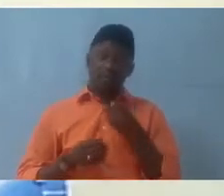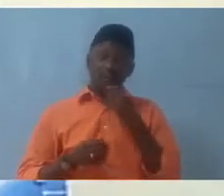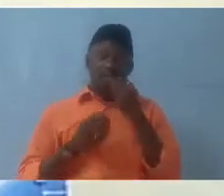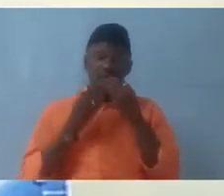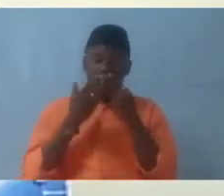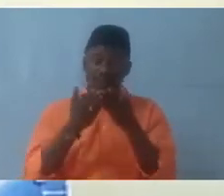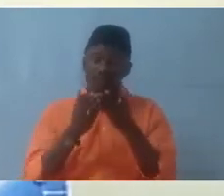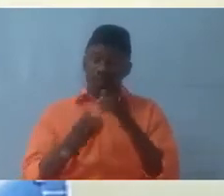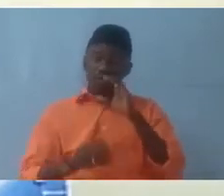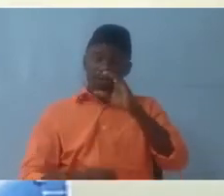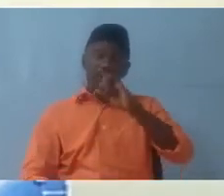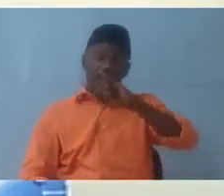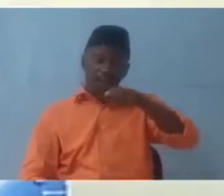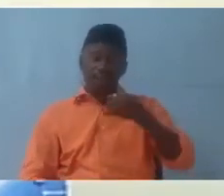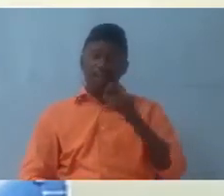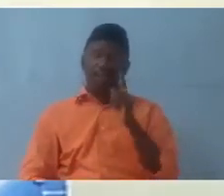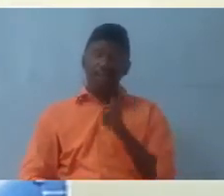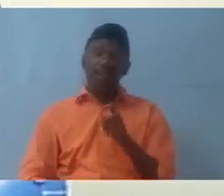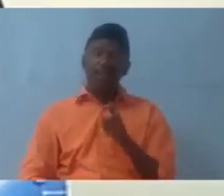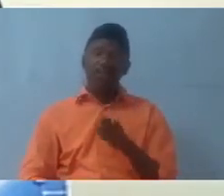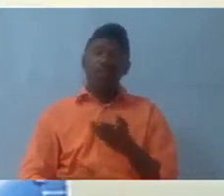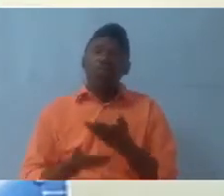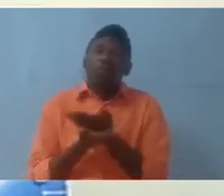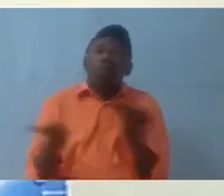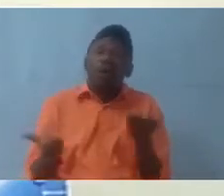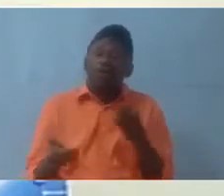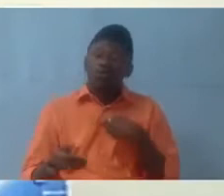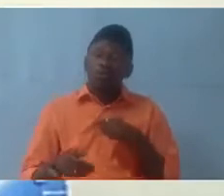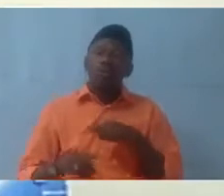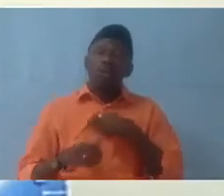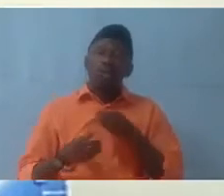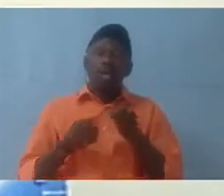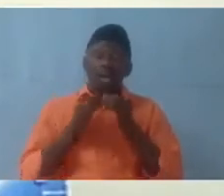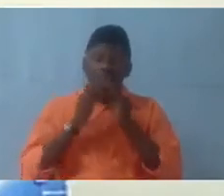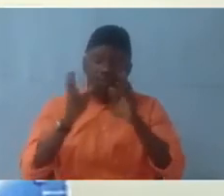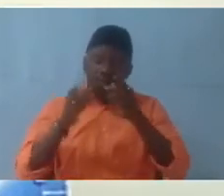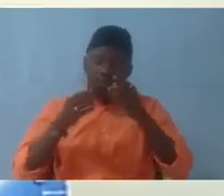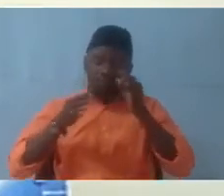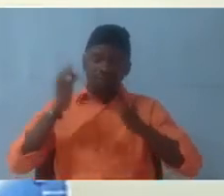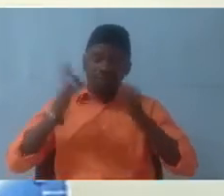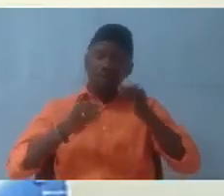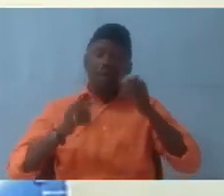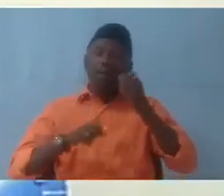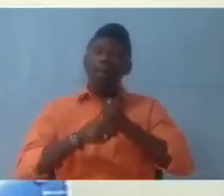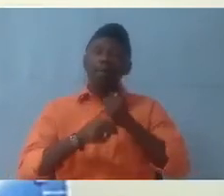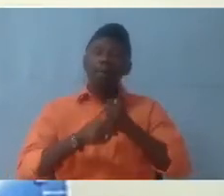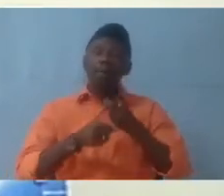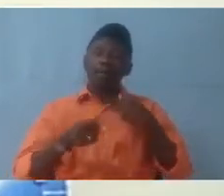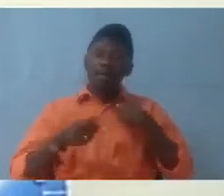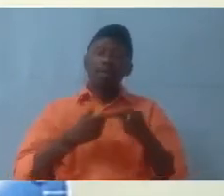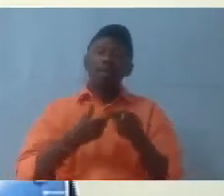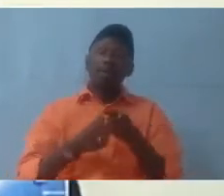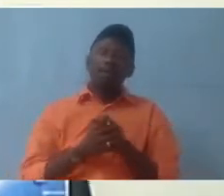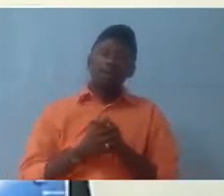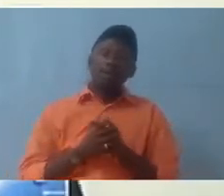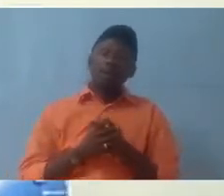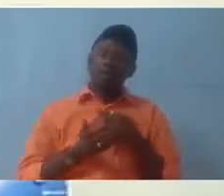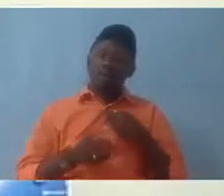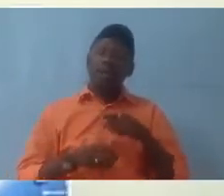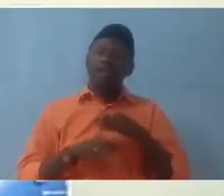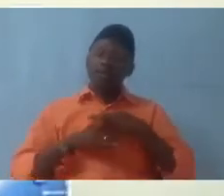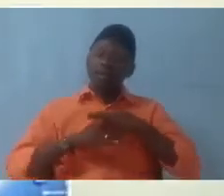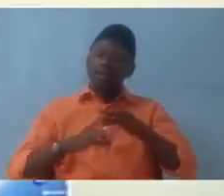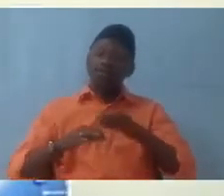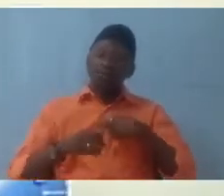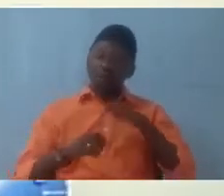CJ that why should we deliver judgments or make decisions and then considering the interest